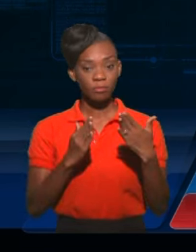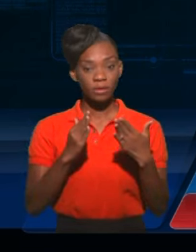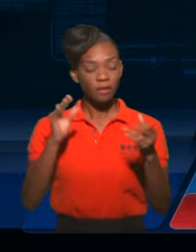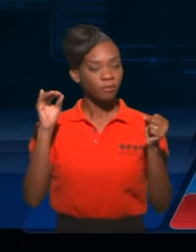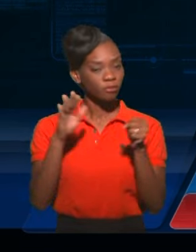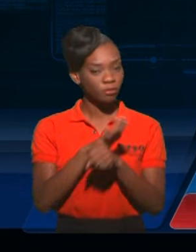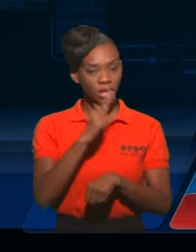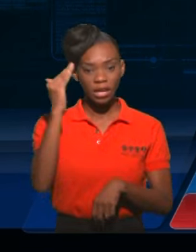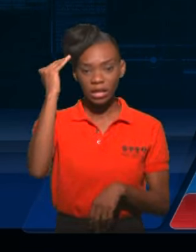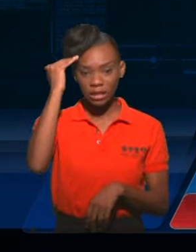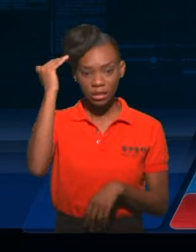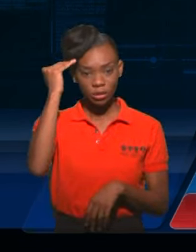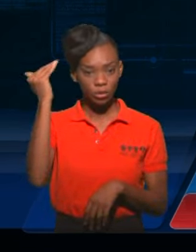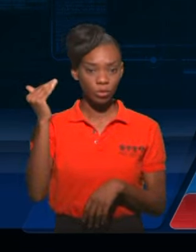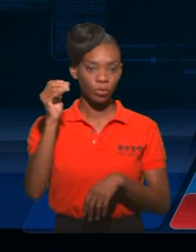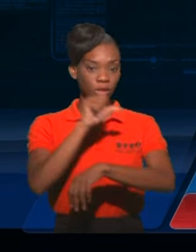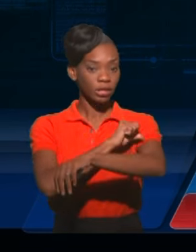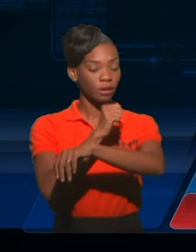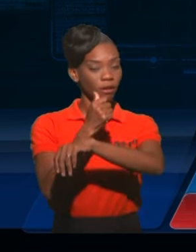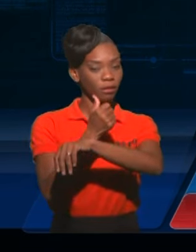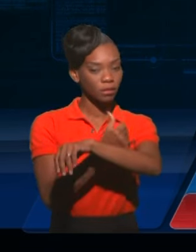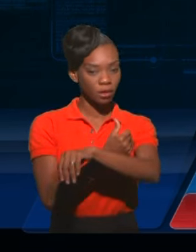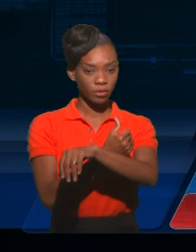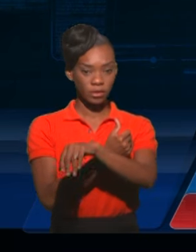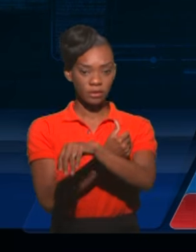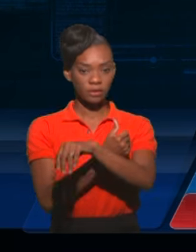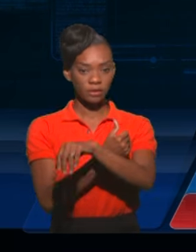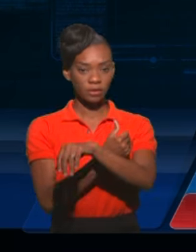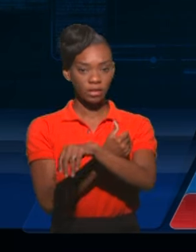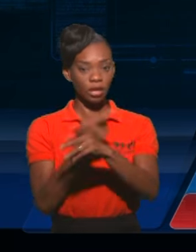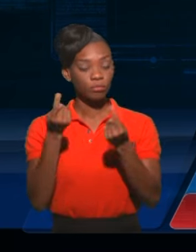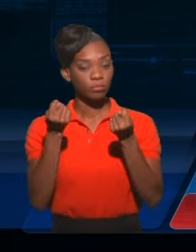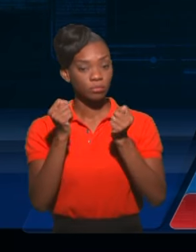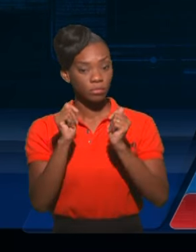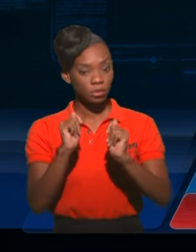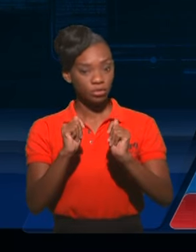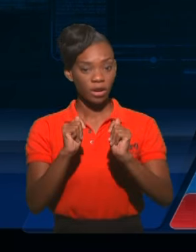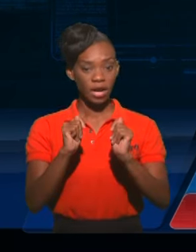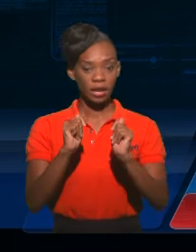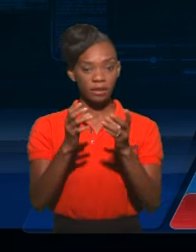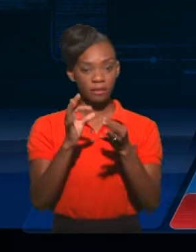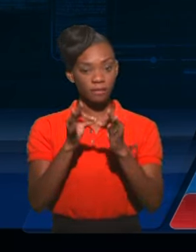by the authority to mitigate the challenges being faced by our citizens.